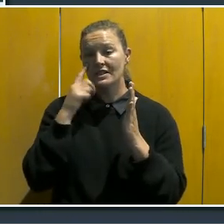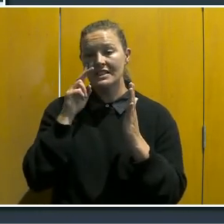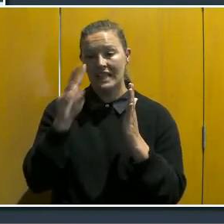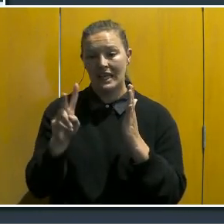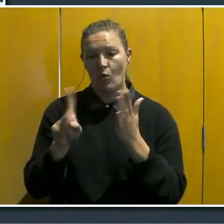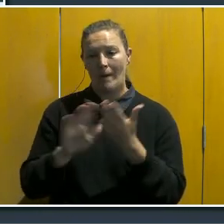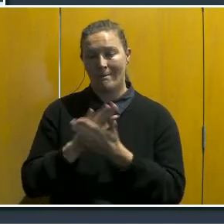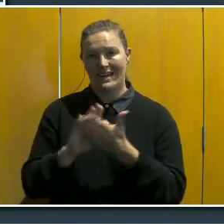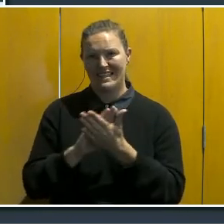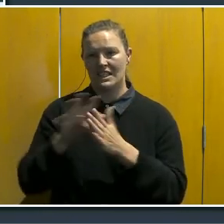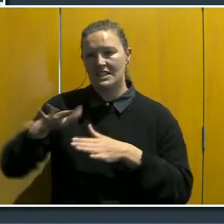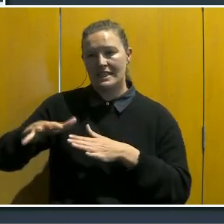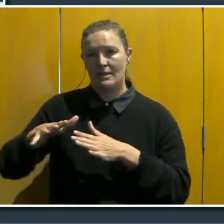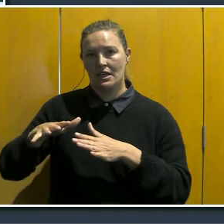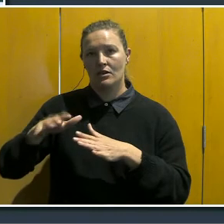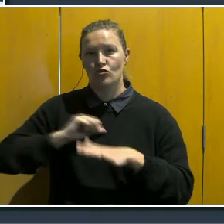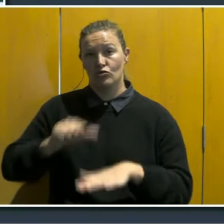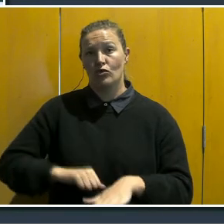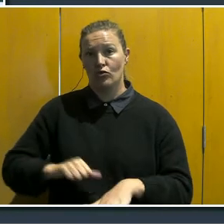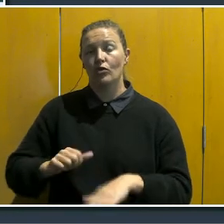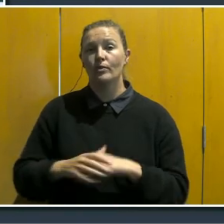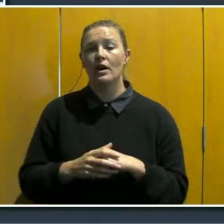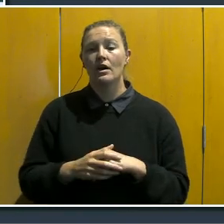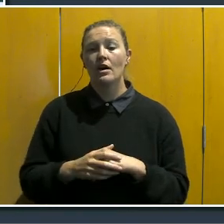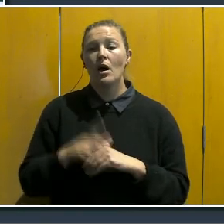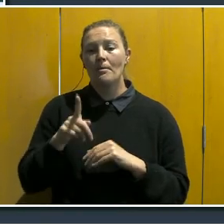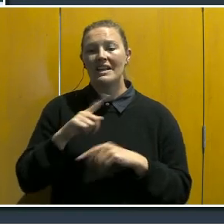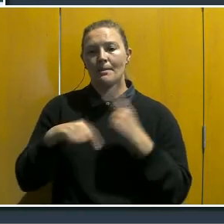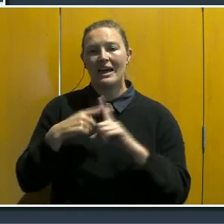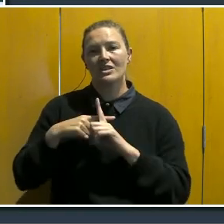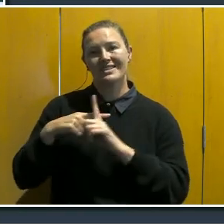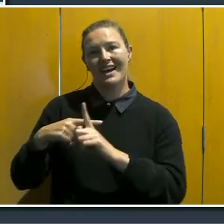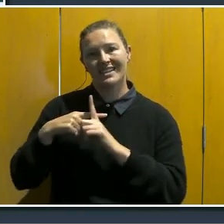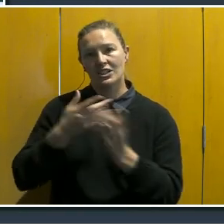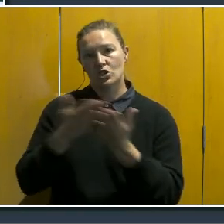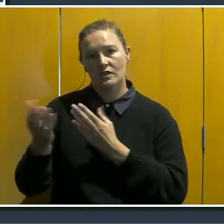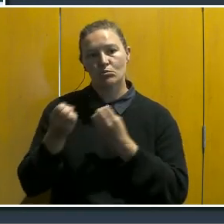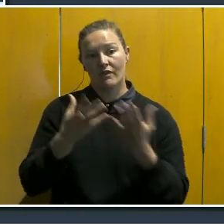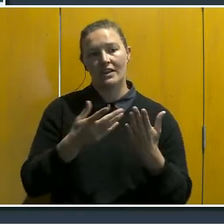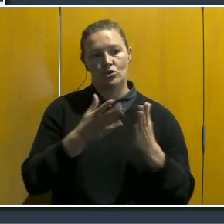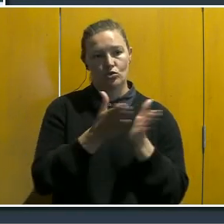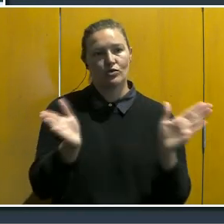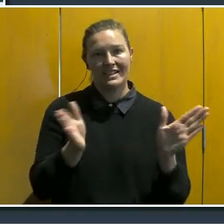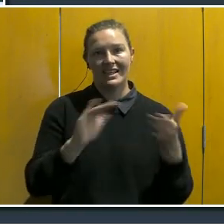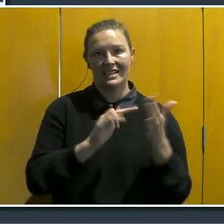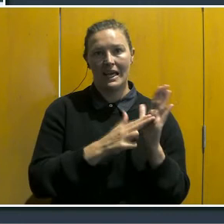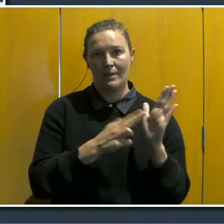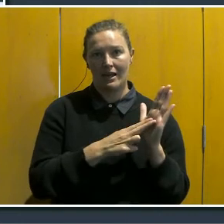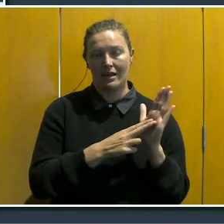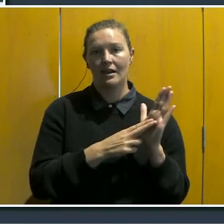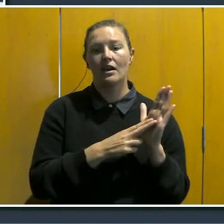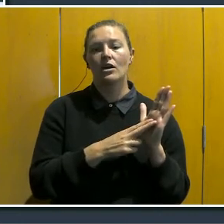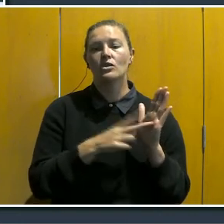that actually means. But it's based on the target of services provided to Greater Napier. It's recommended that